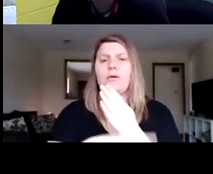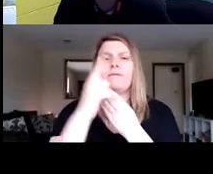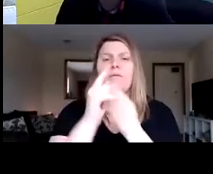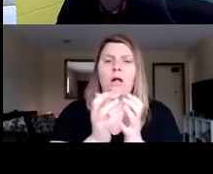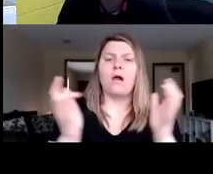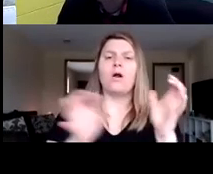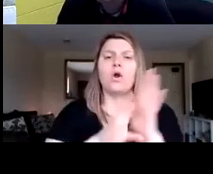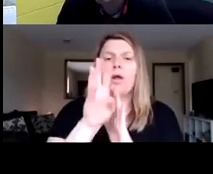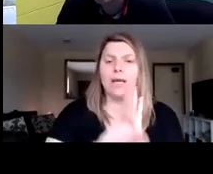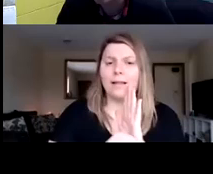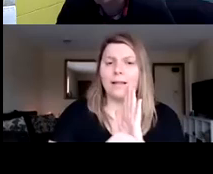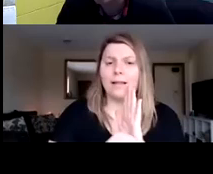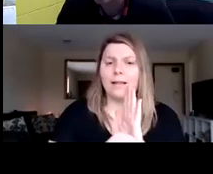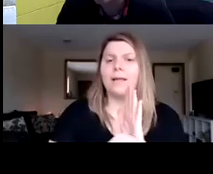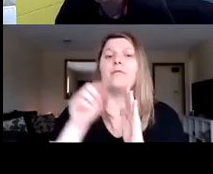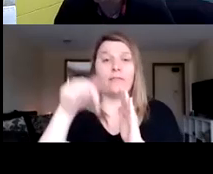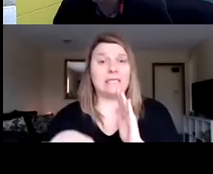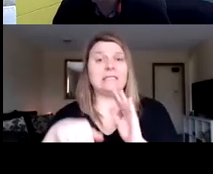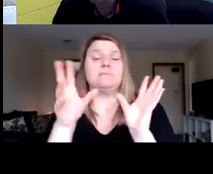for having series like this,